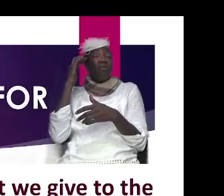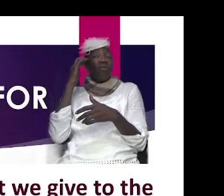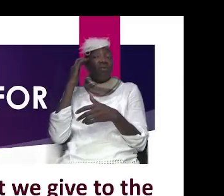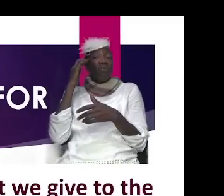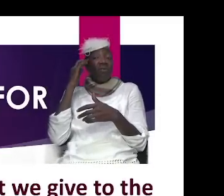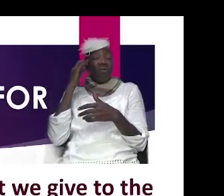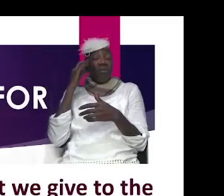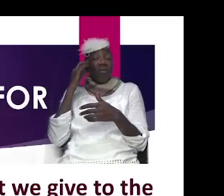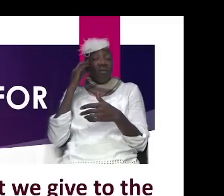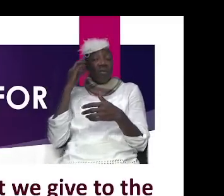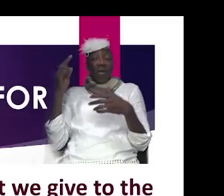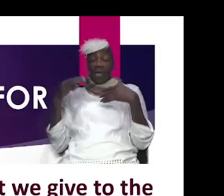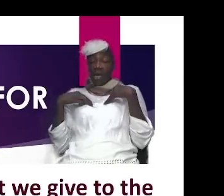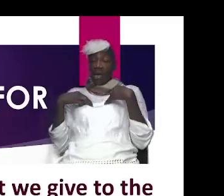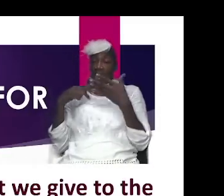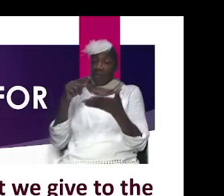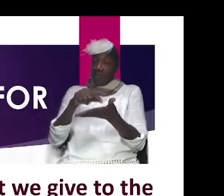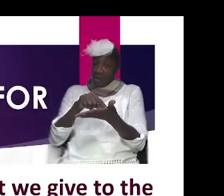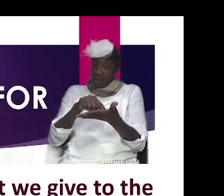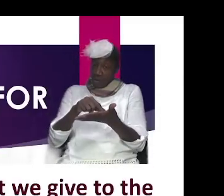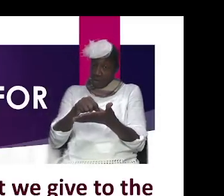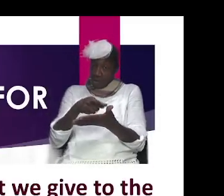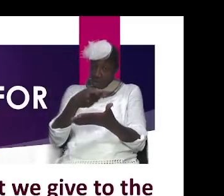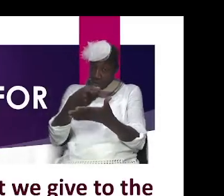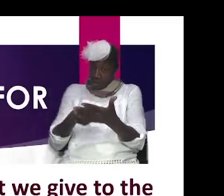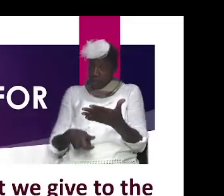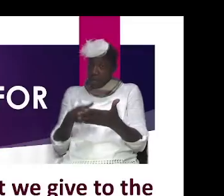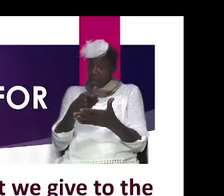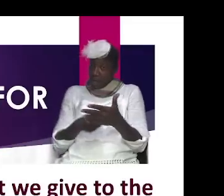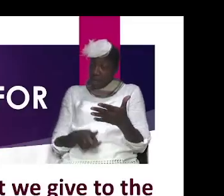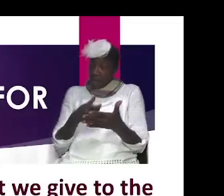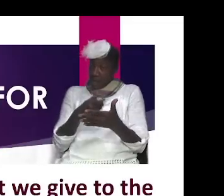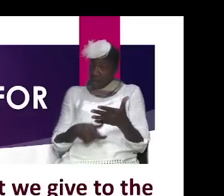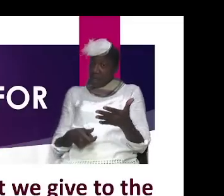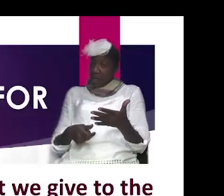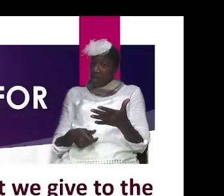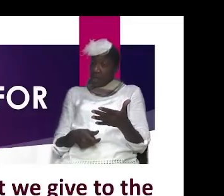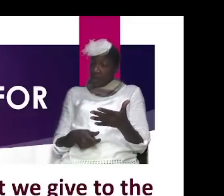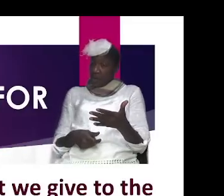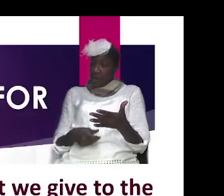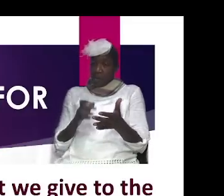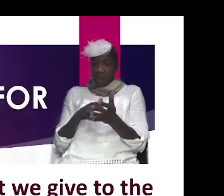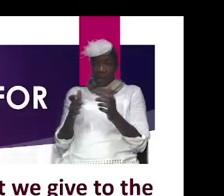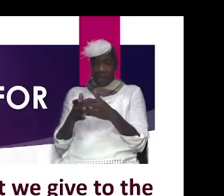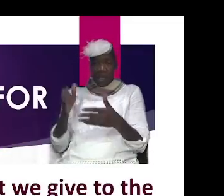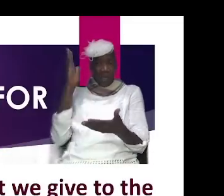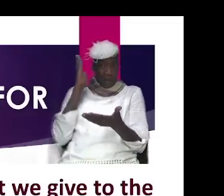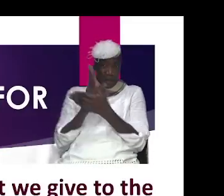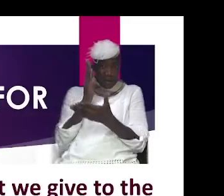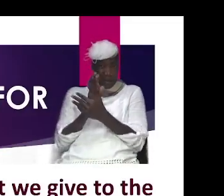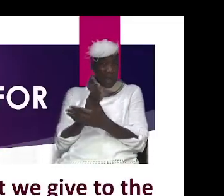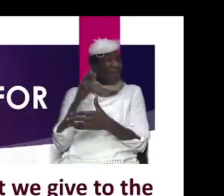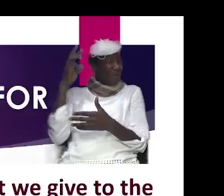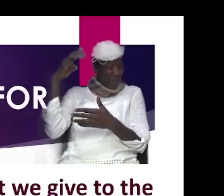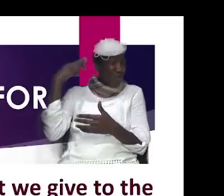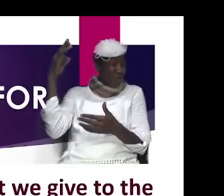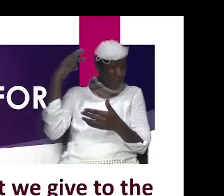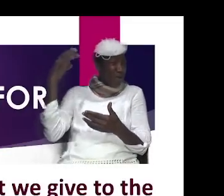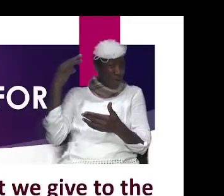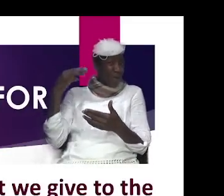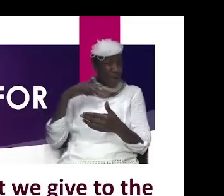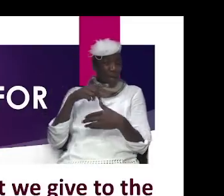one point, and they had to go pay their taxes. And Jesus couldn't just say, stop worrying about money, man. If you don't pay the tax, make it stay.